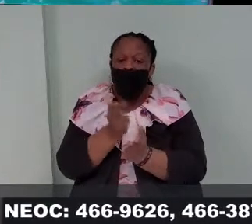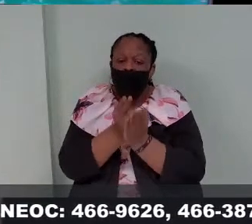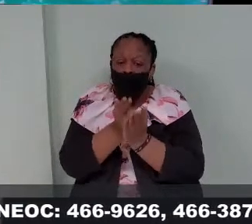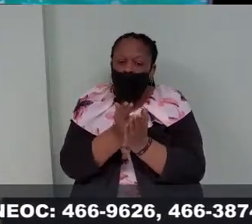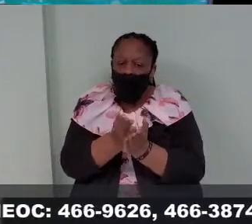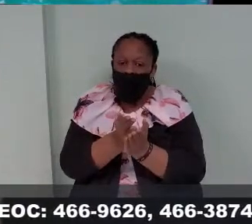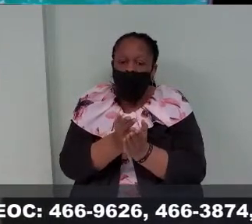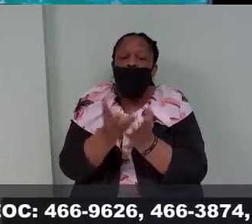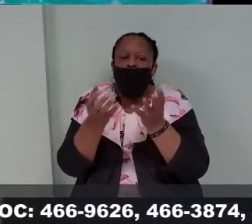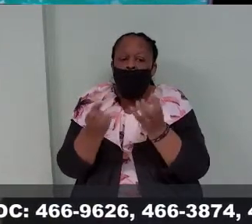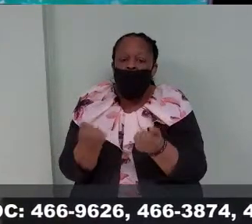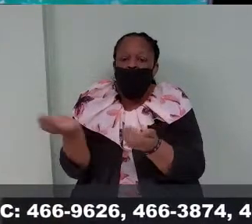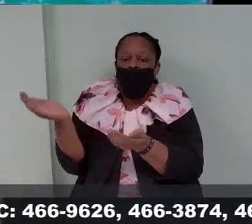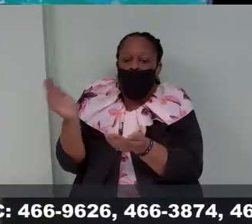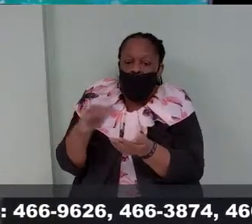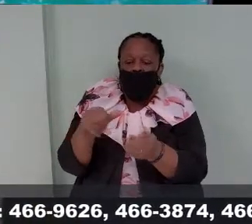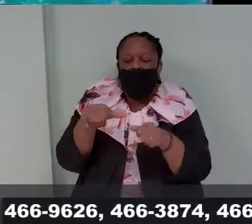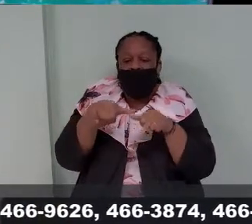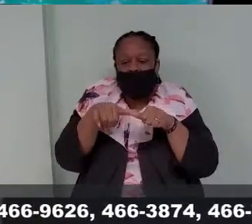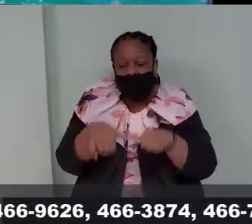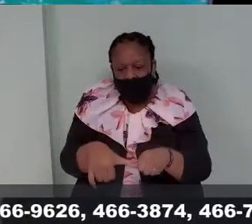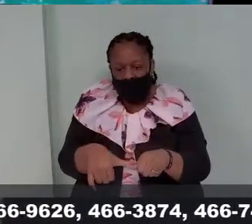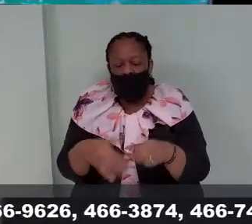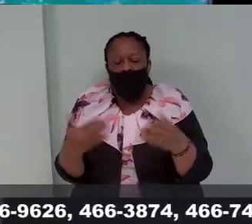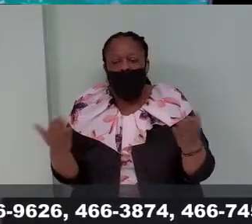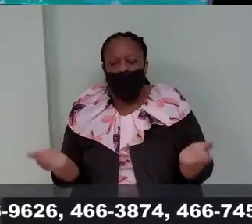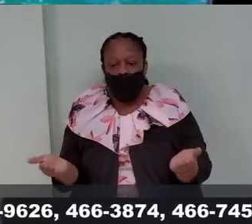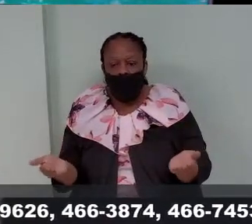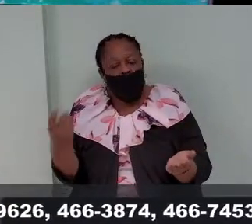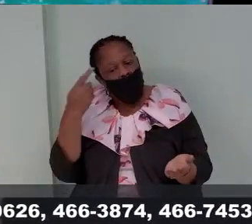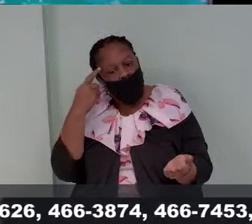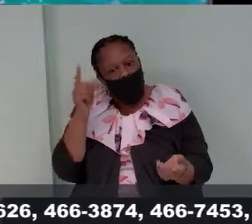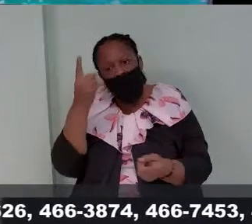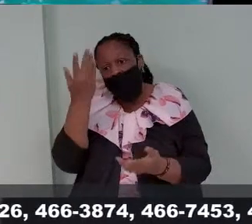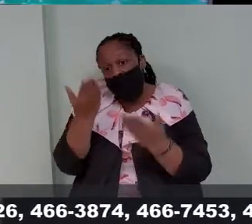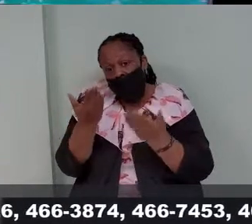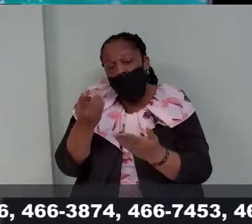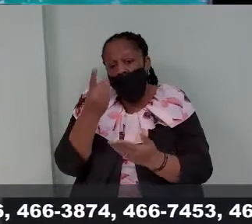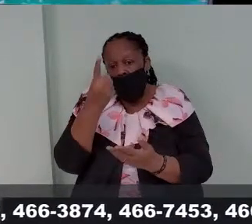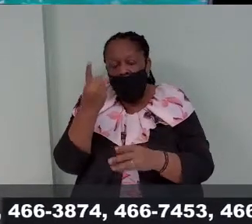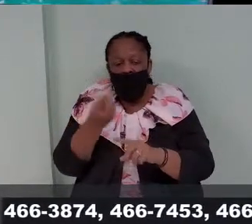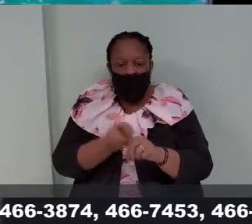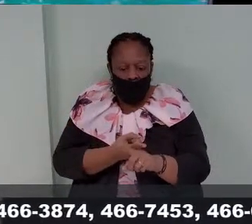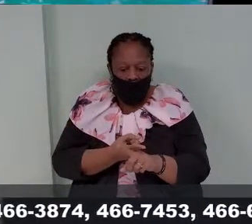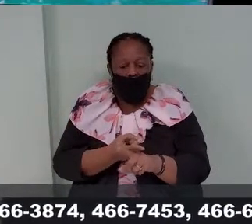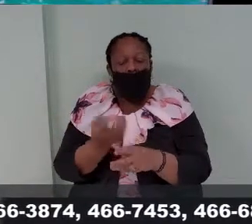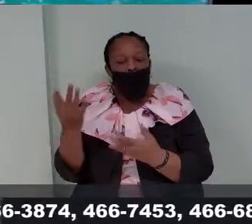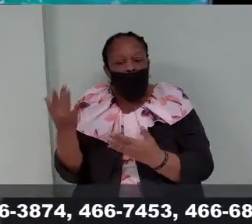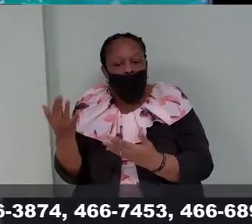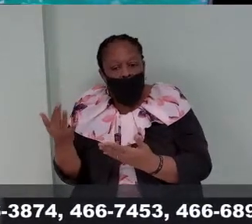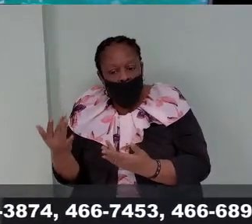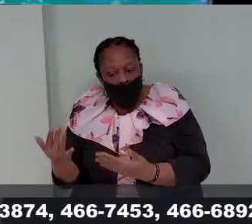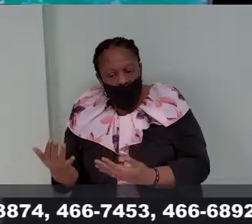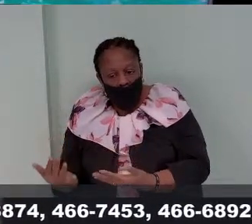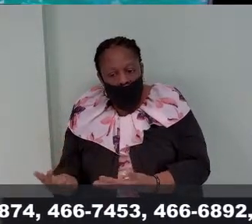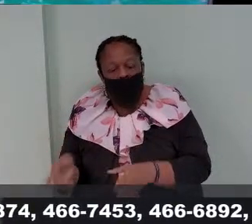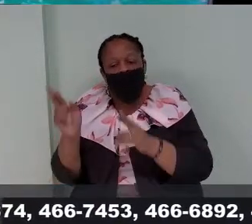to restart in the near future in a very safe way. And also we are seeing